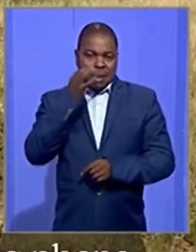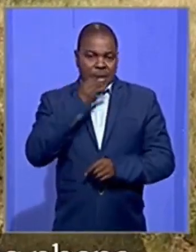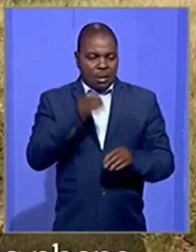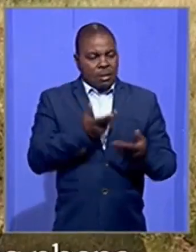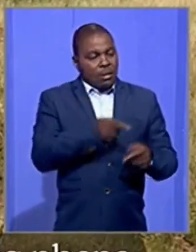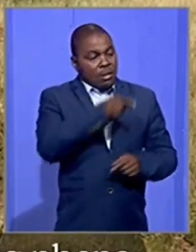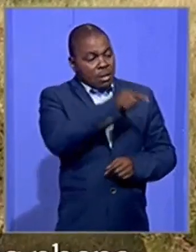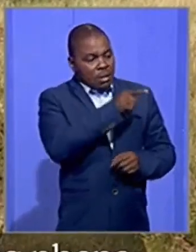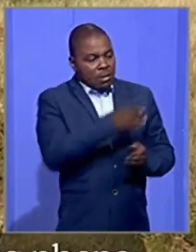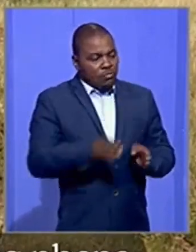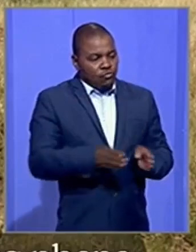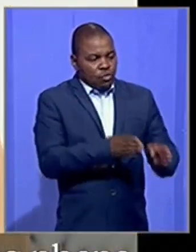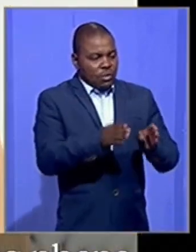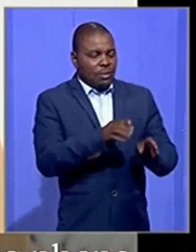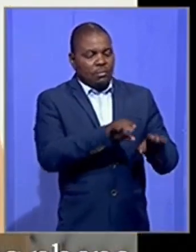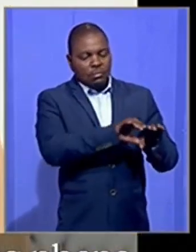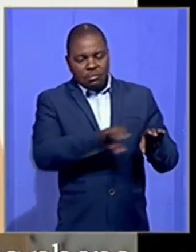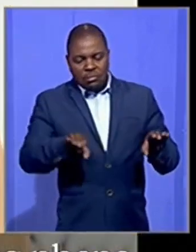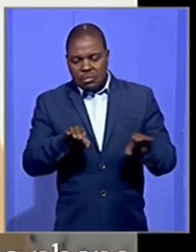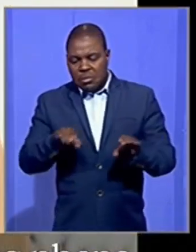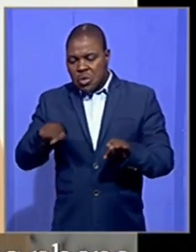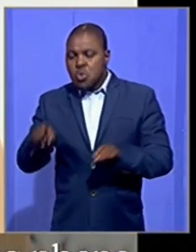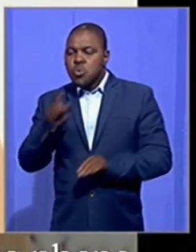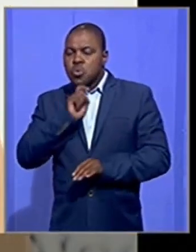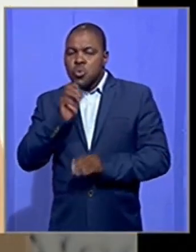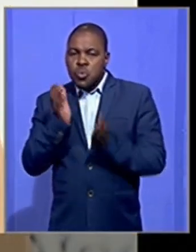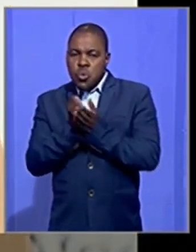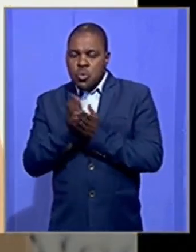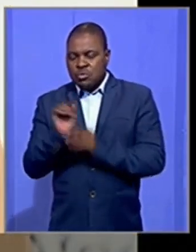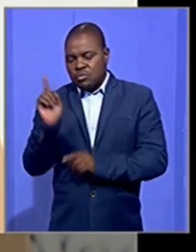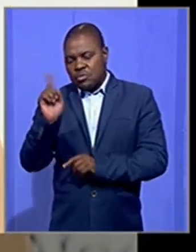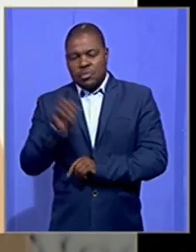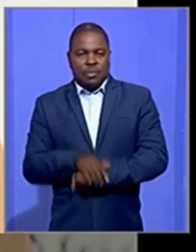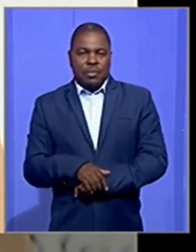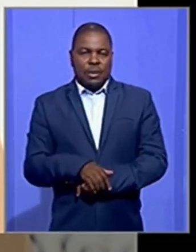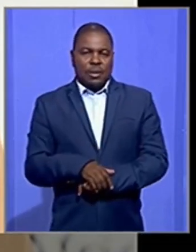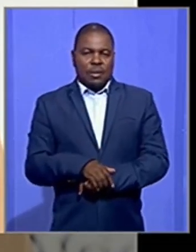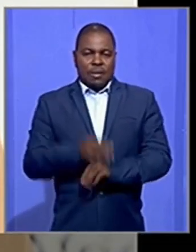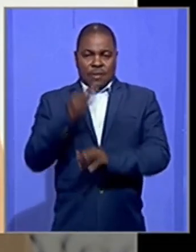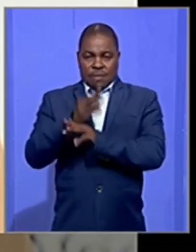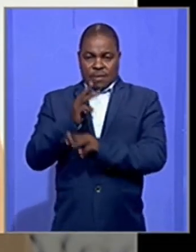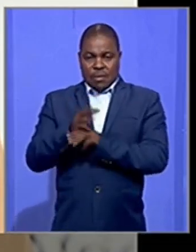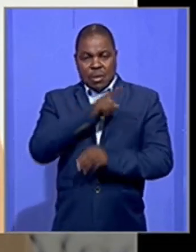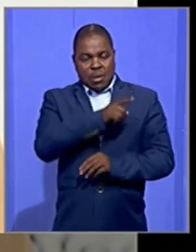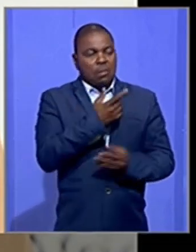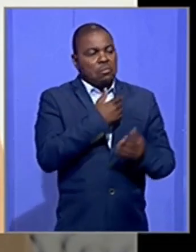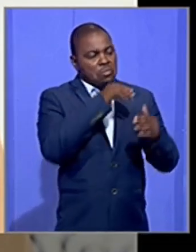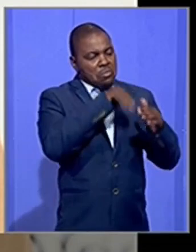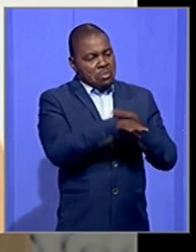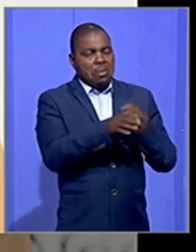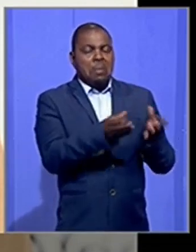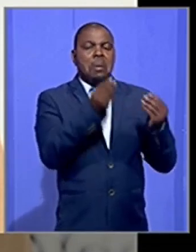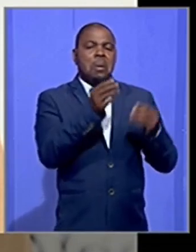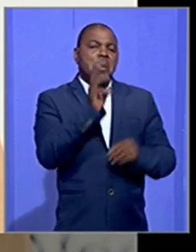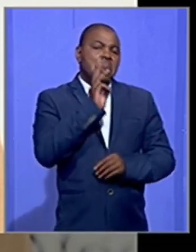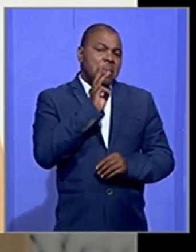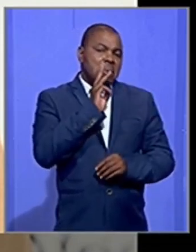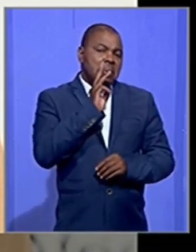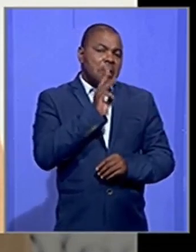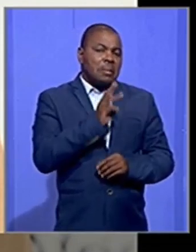a ntse a dirisiwa kwa sekolong. The allegations that the parents are having to go to the bush to heat water, it